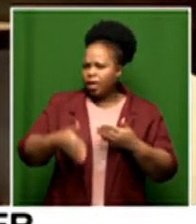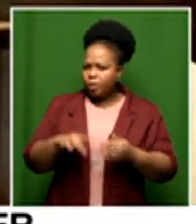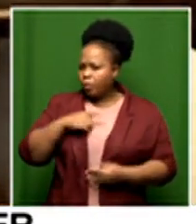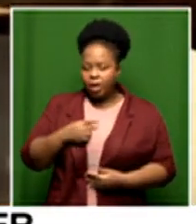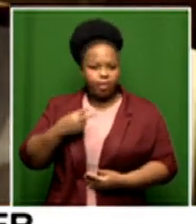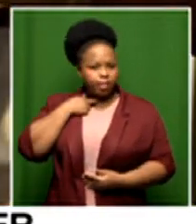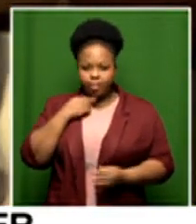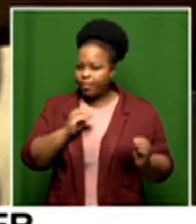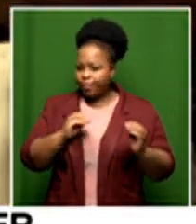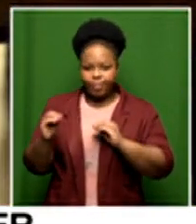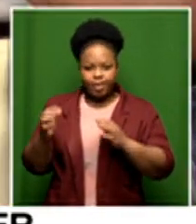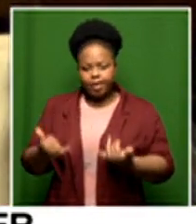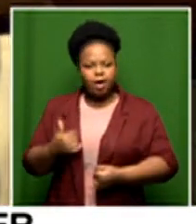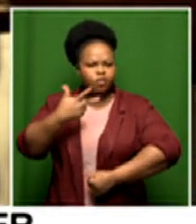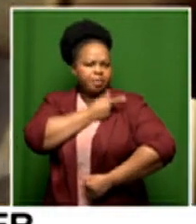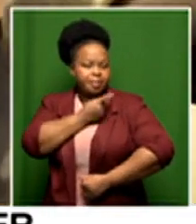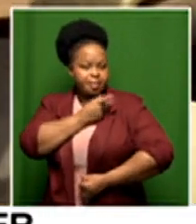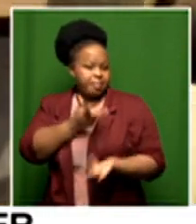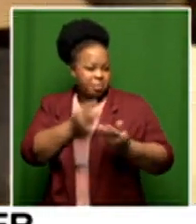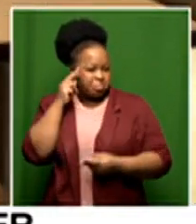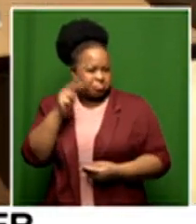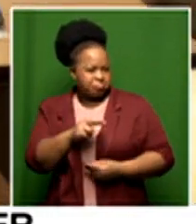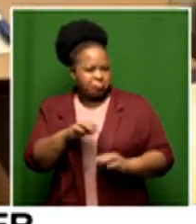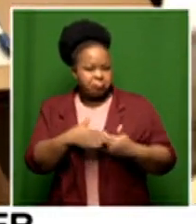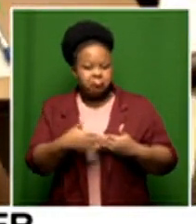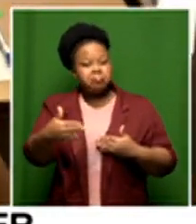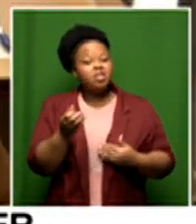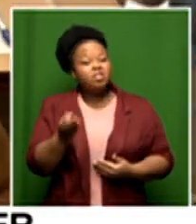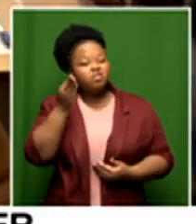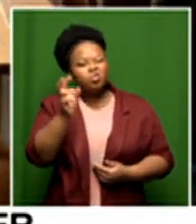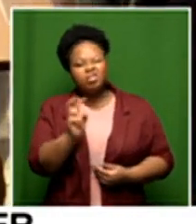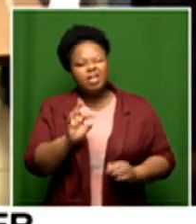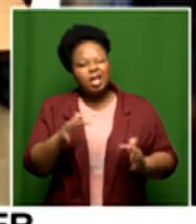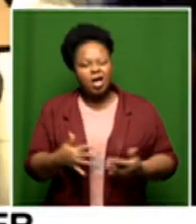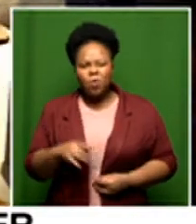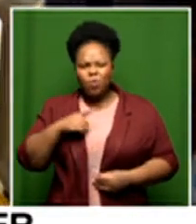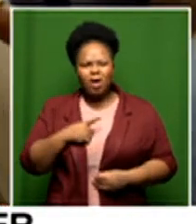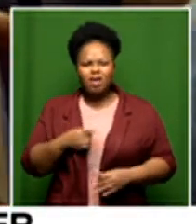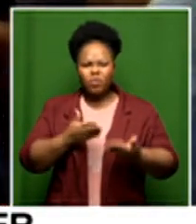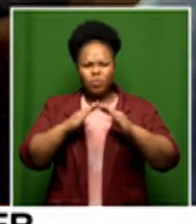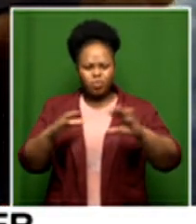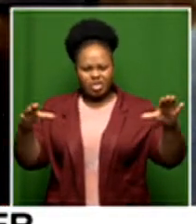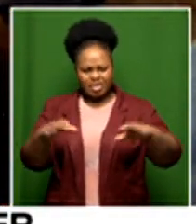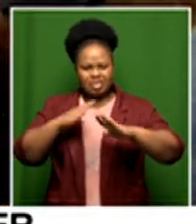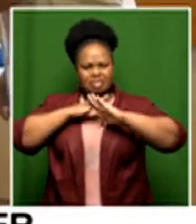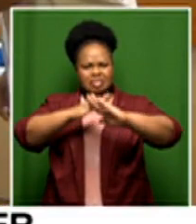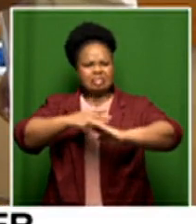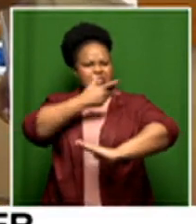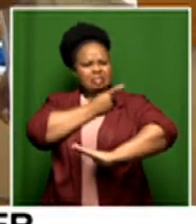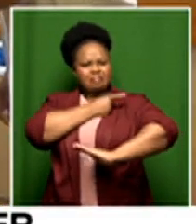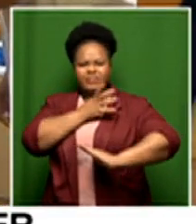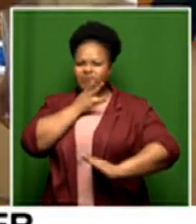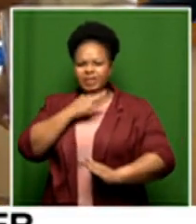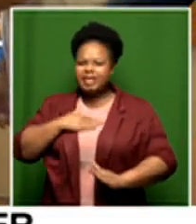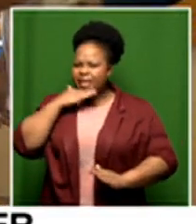track. Perhaps you have a different view with regard to where we're headed regarding herd immunity and the pace of